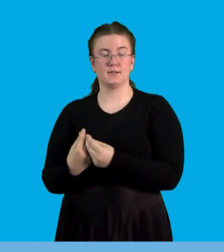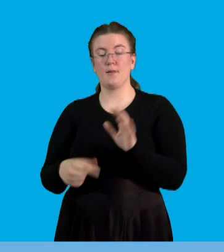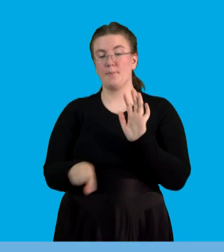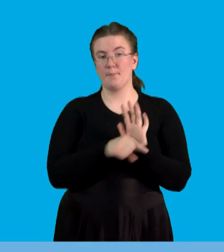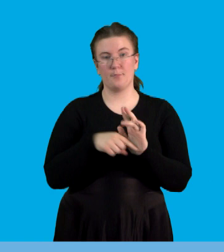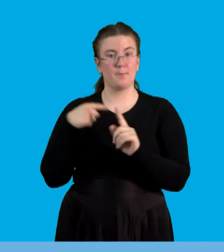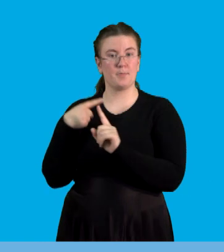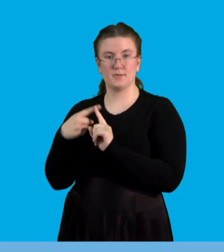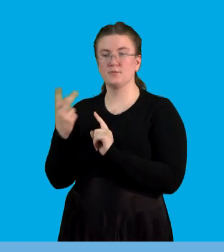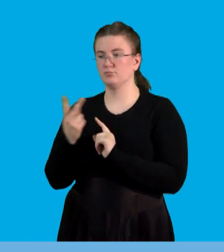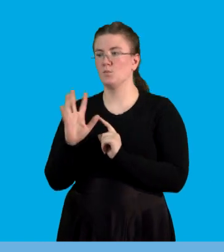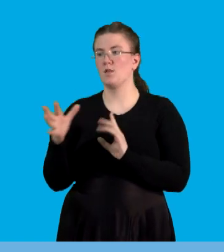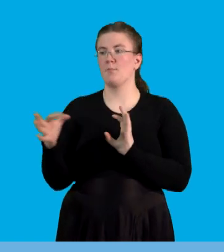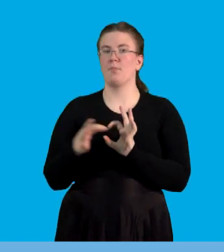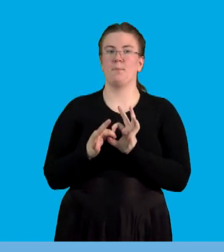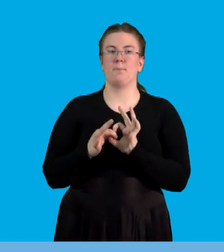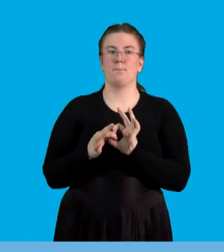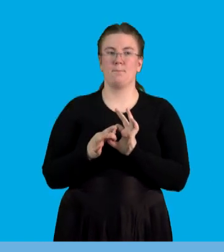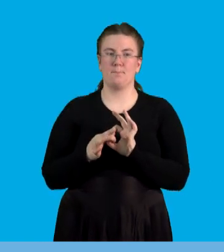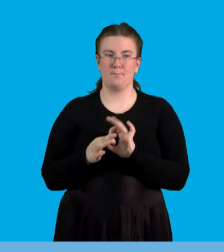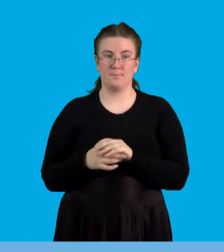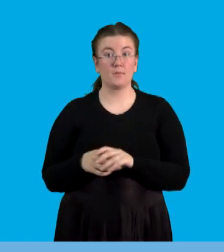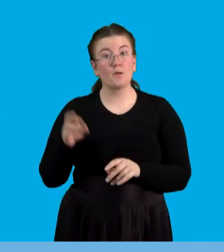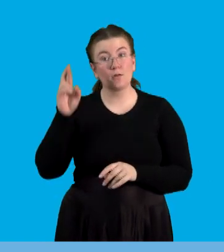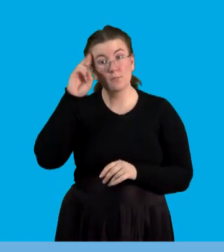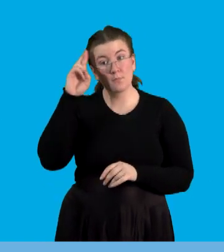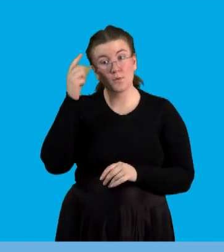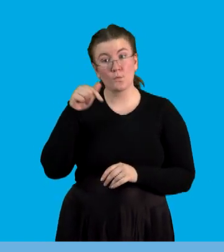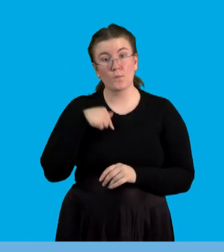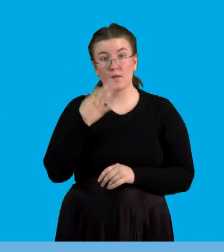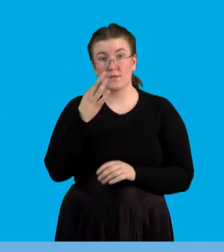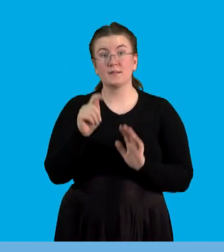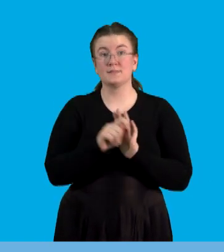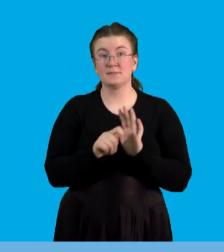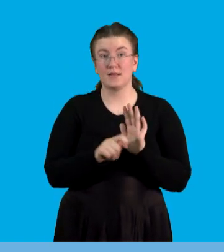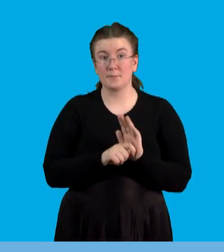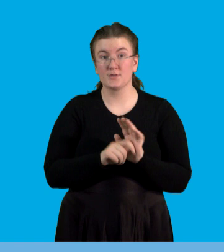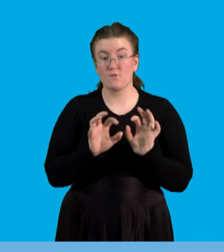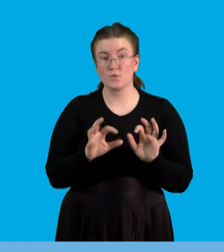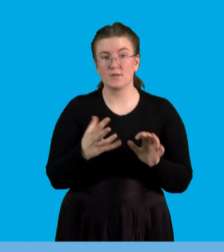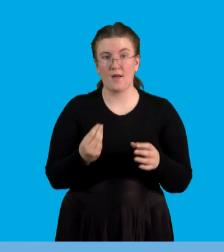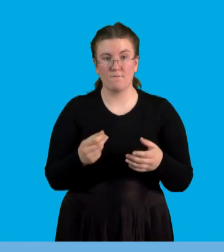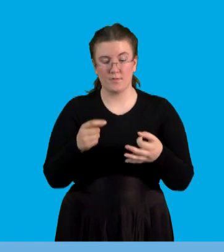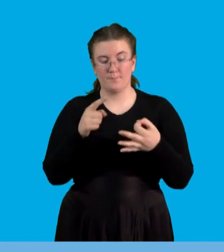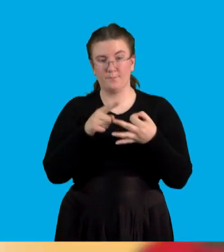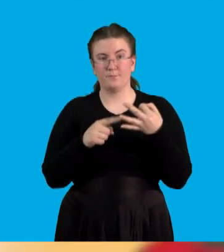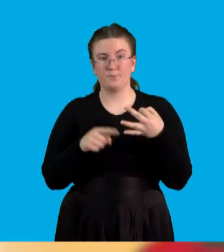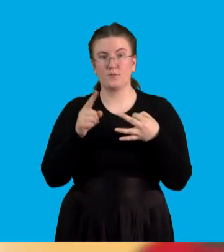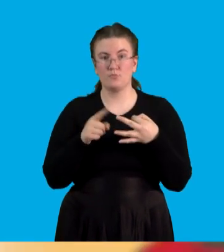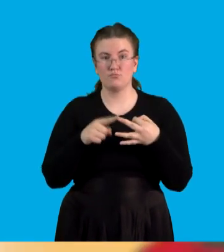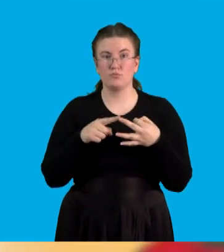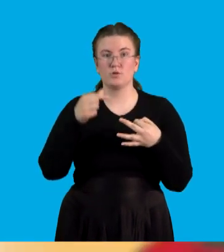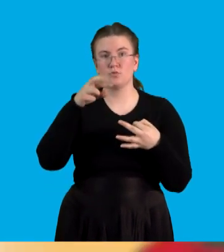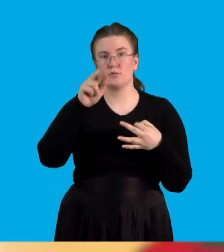opposite charges like a plus and the minus, they are going to be attracting each other. So now remember, we have three types